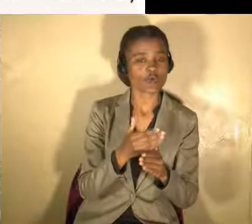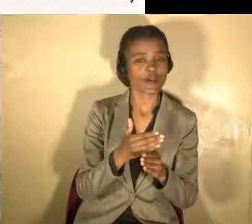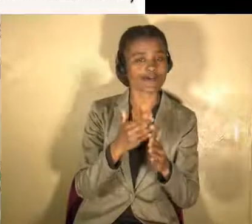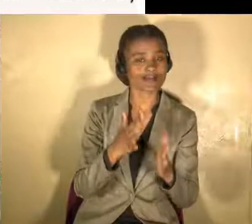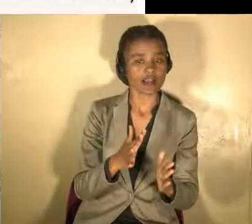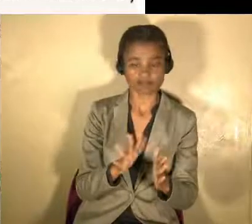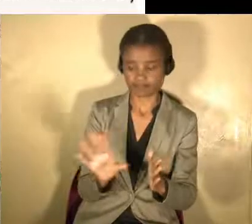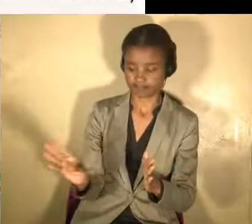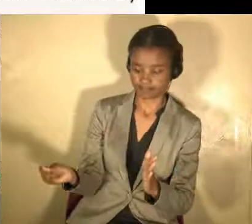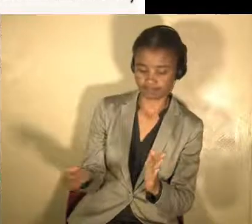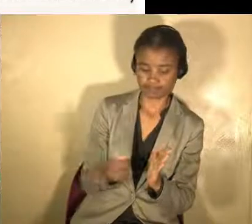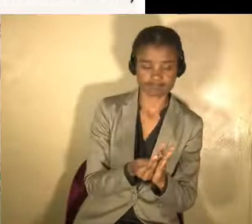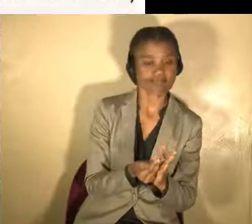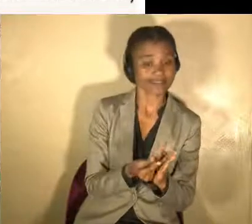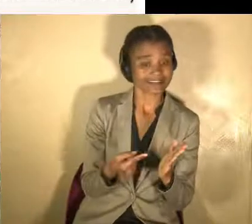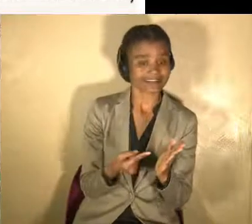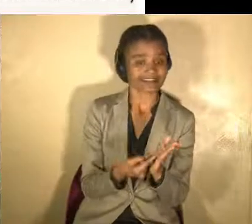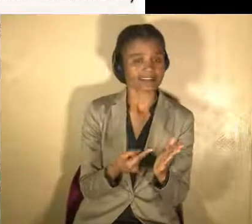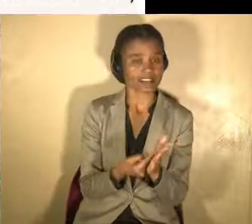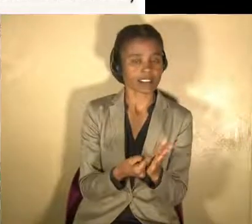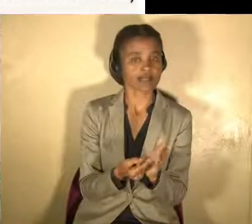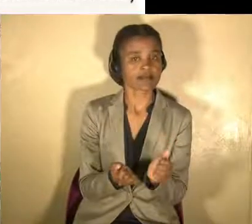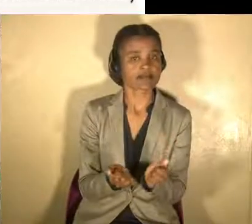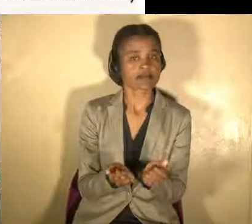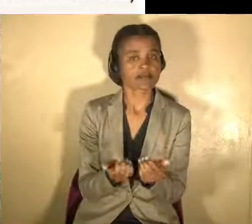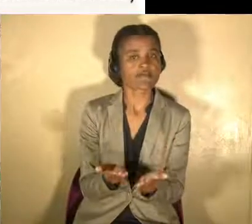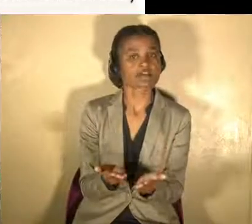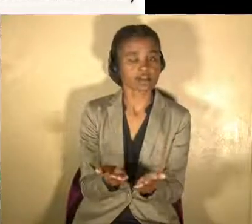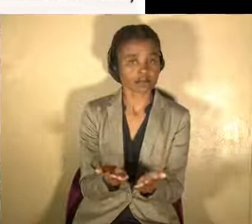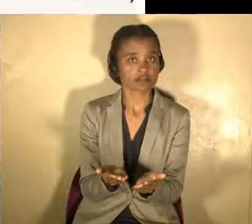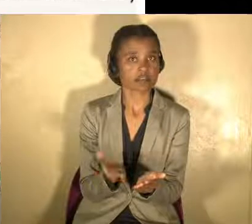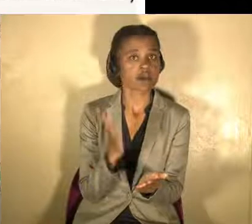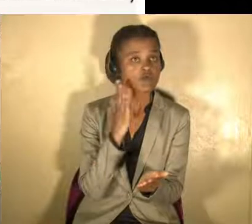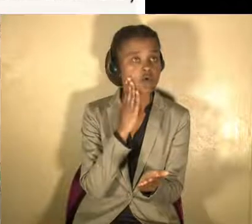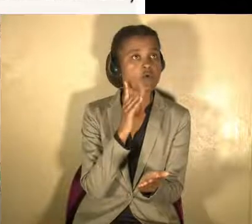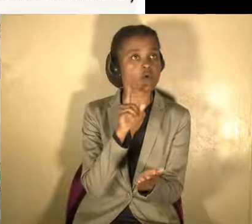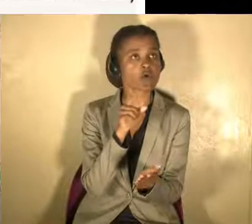render supervision services so that that placement